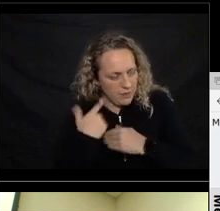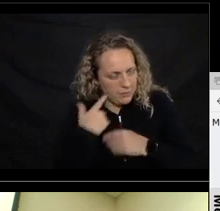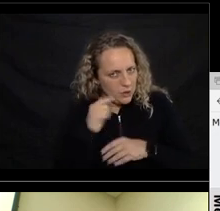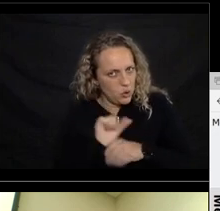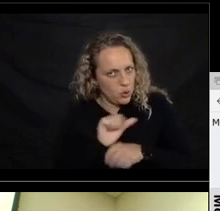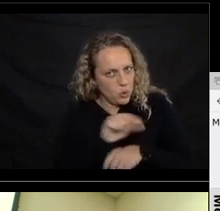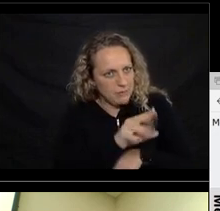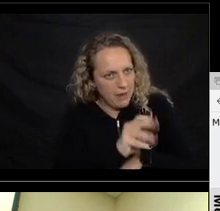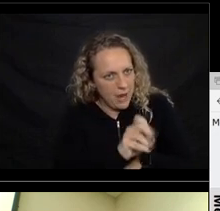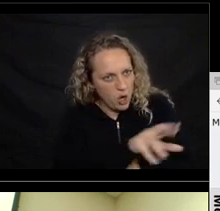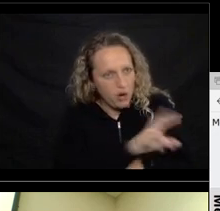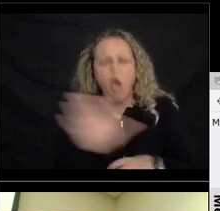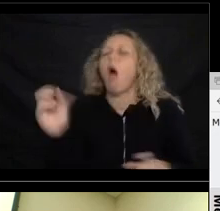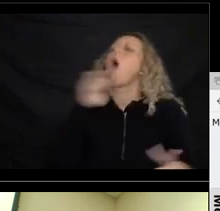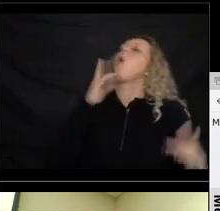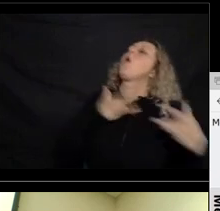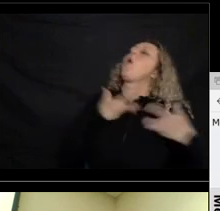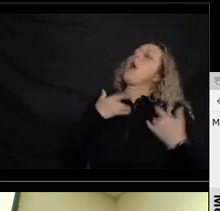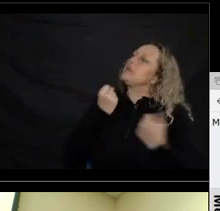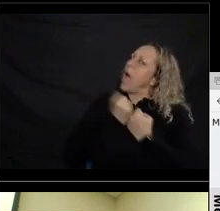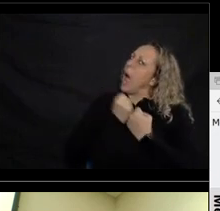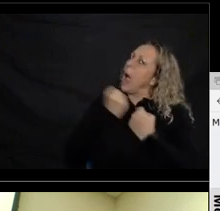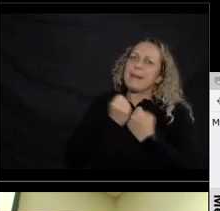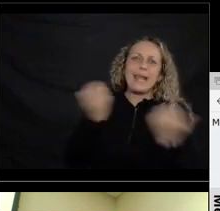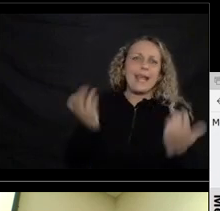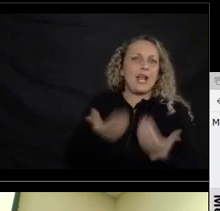Mayor. No worries. I'm here, so.